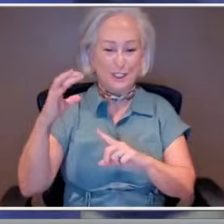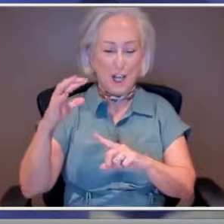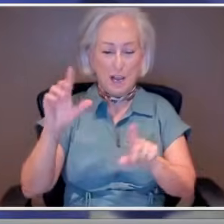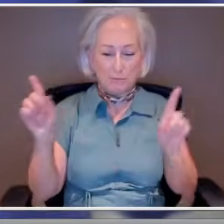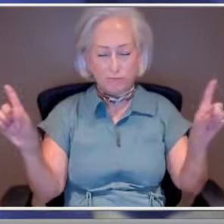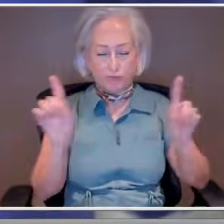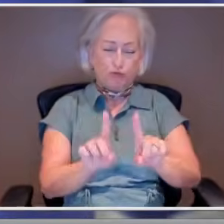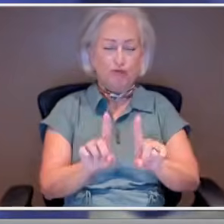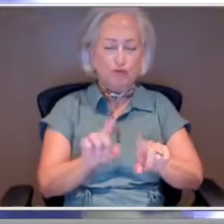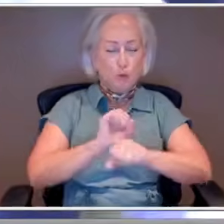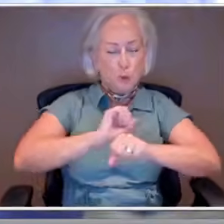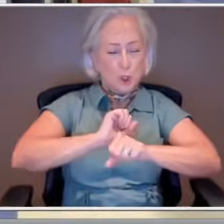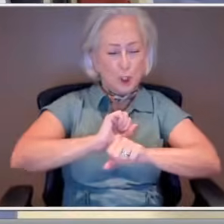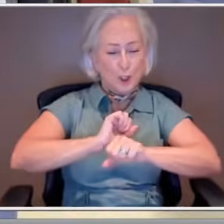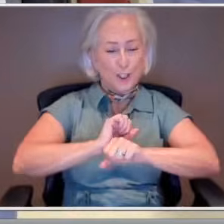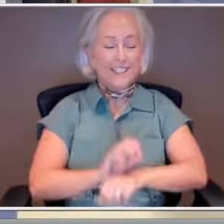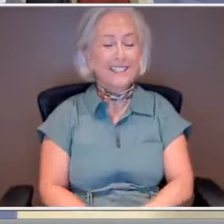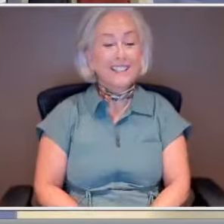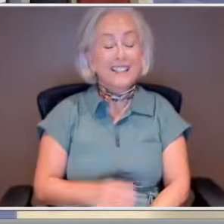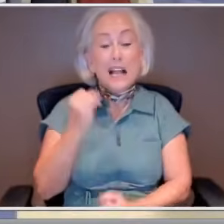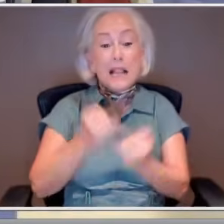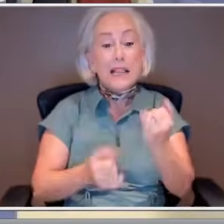What's the last thing you remember?